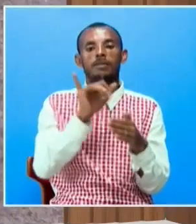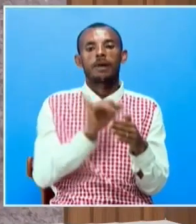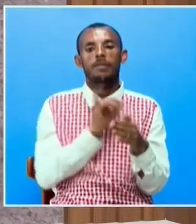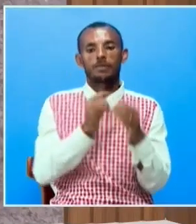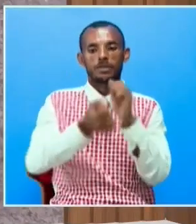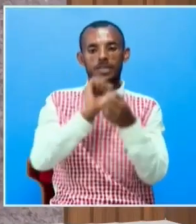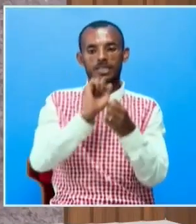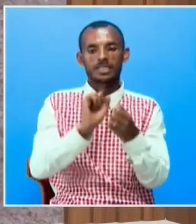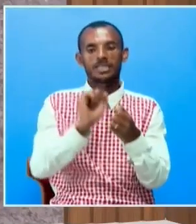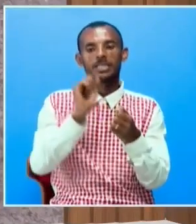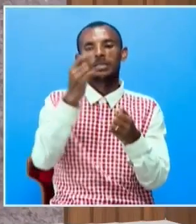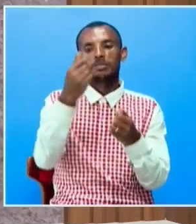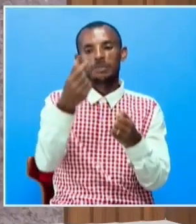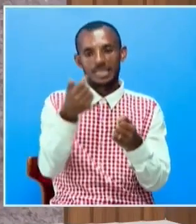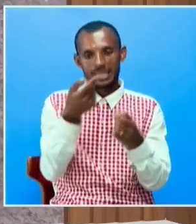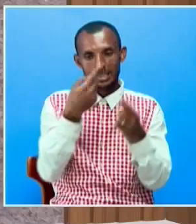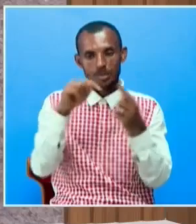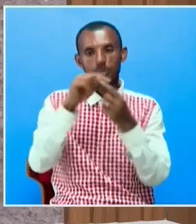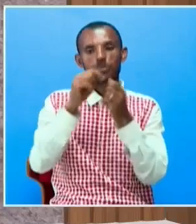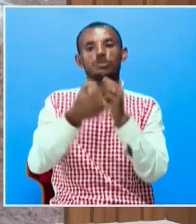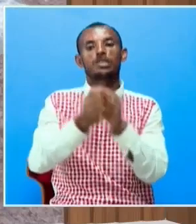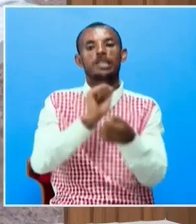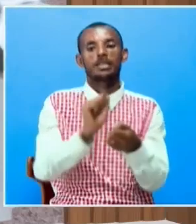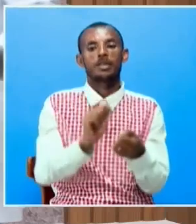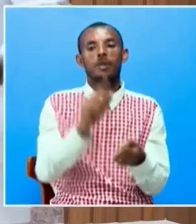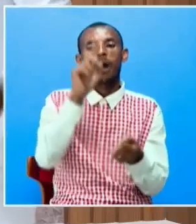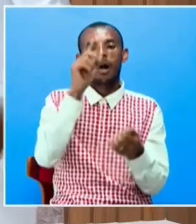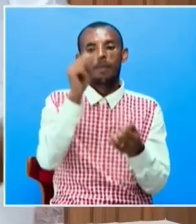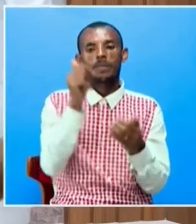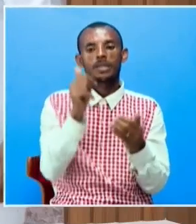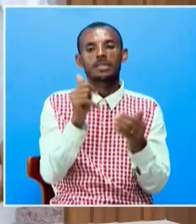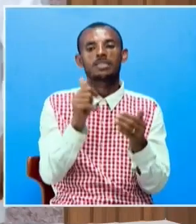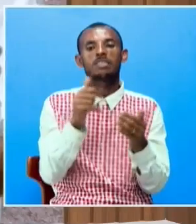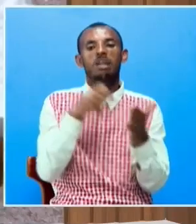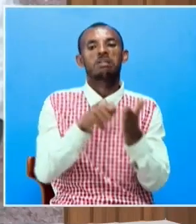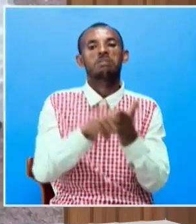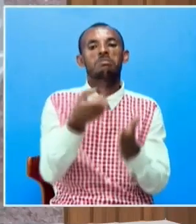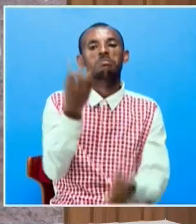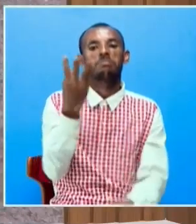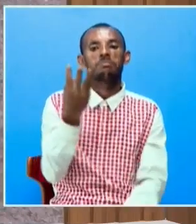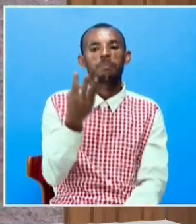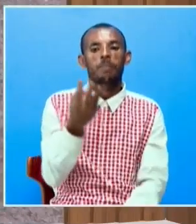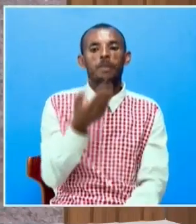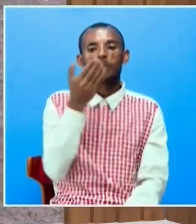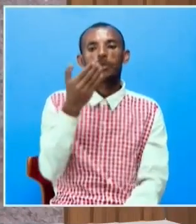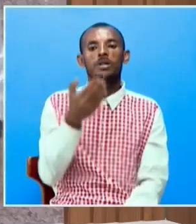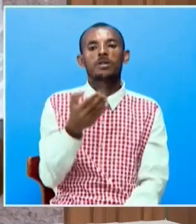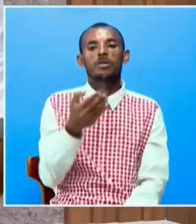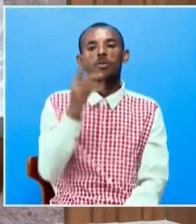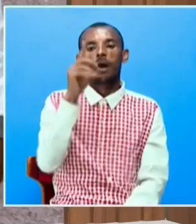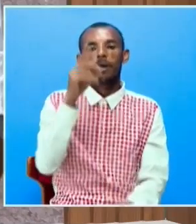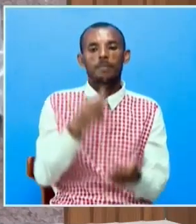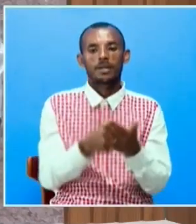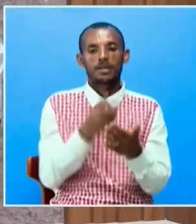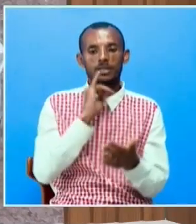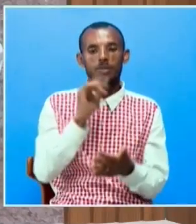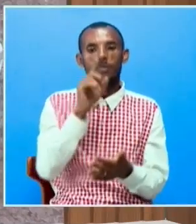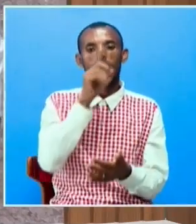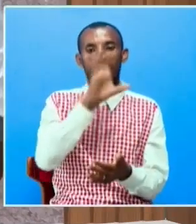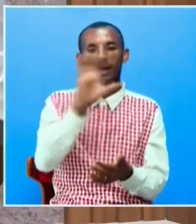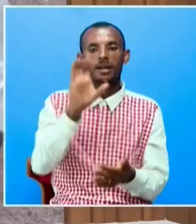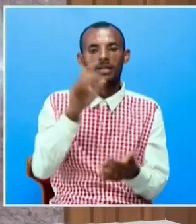bird to cents. So 1 bird is how much cents? Good. 1 bird is this 100